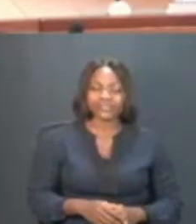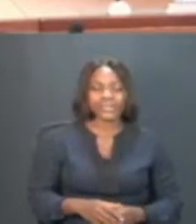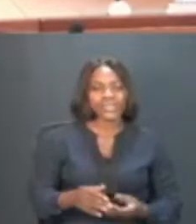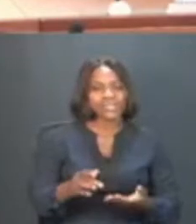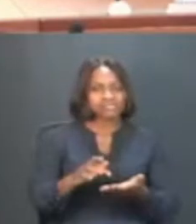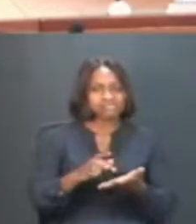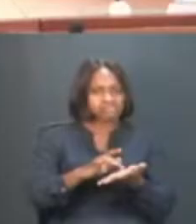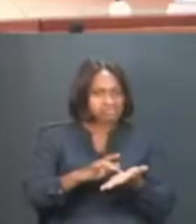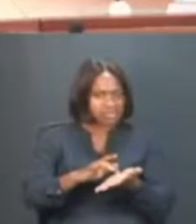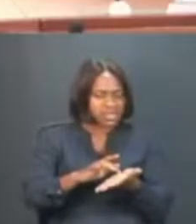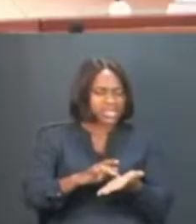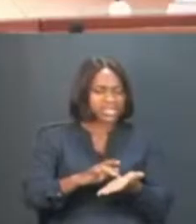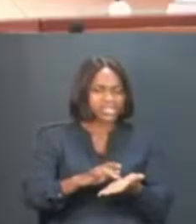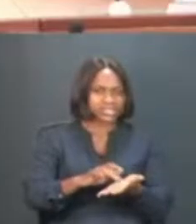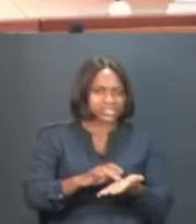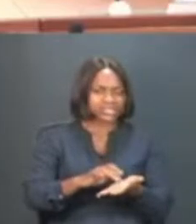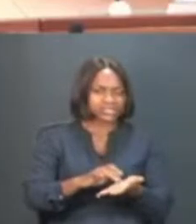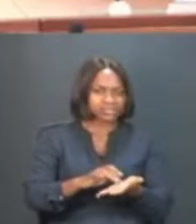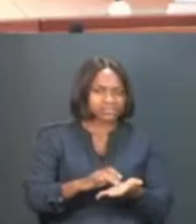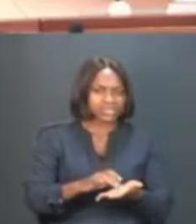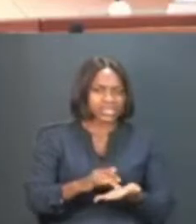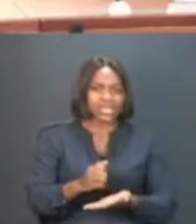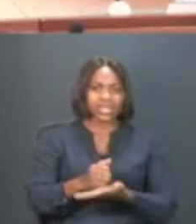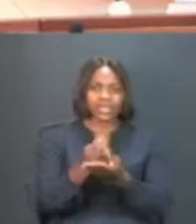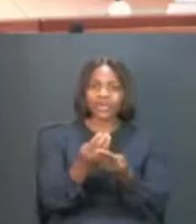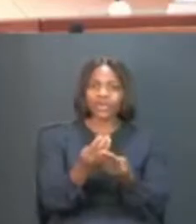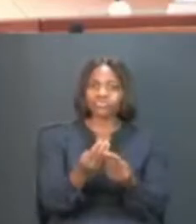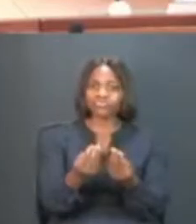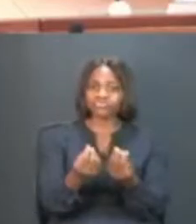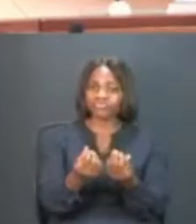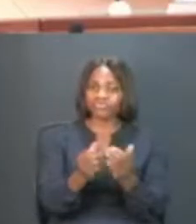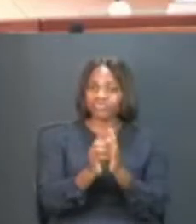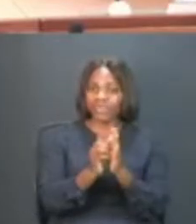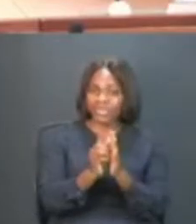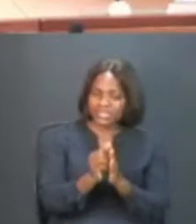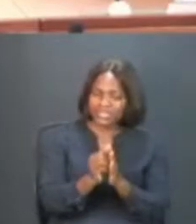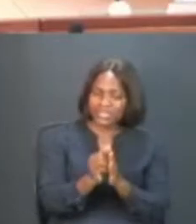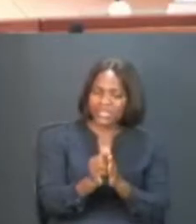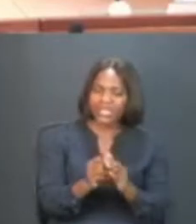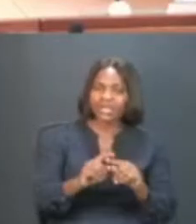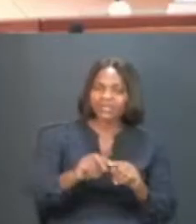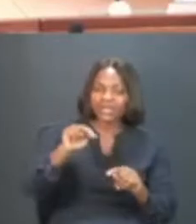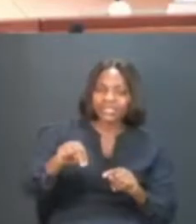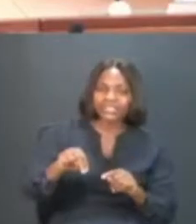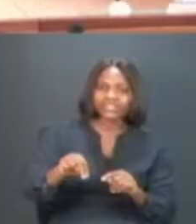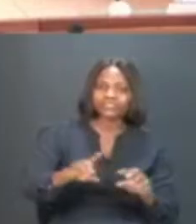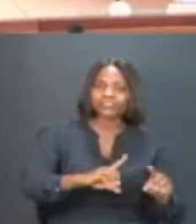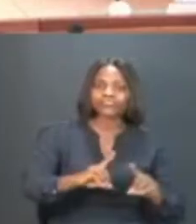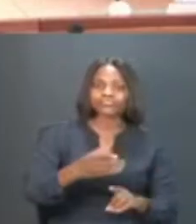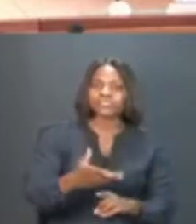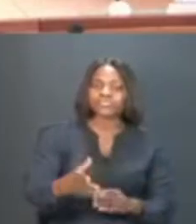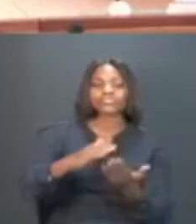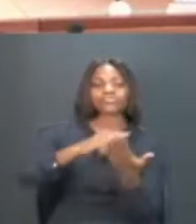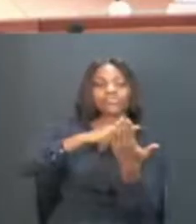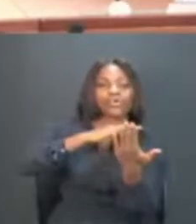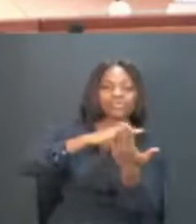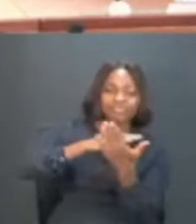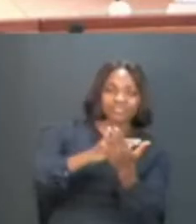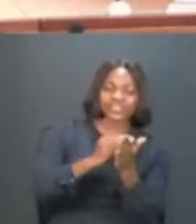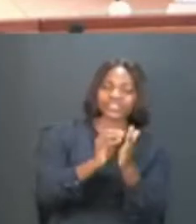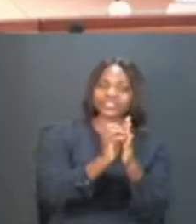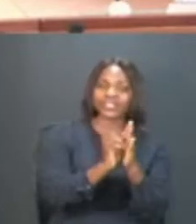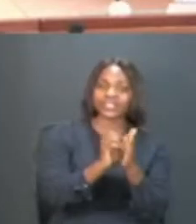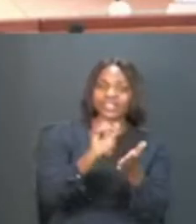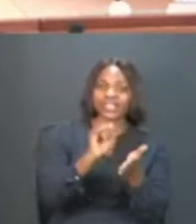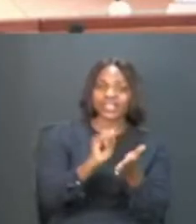should also focus on prevention. And there's a lot that we can do to prevent the cancer that we are